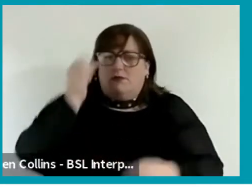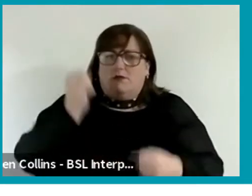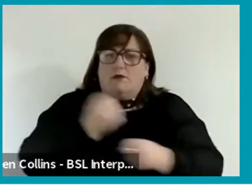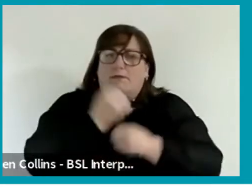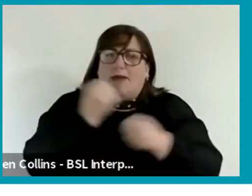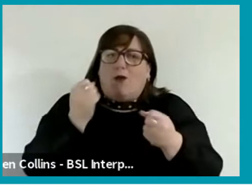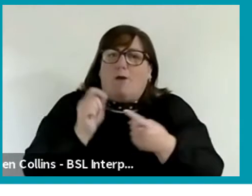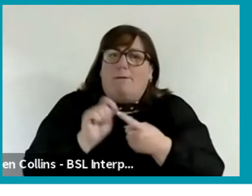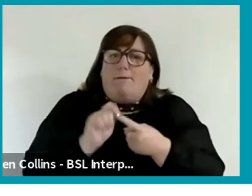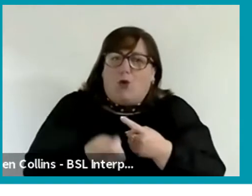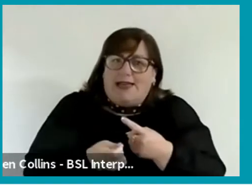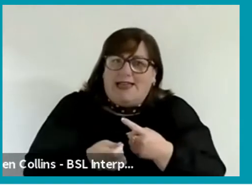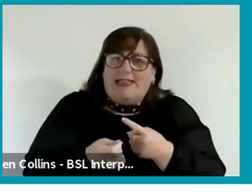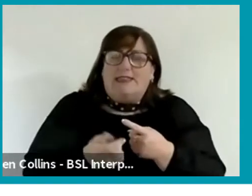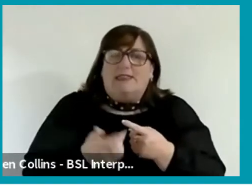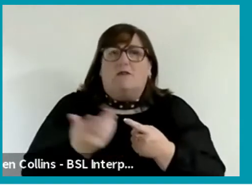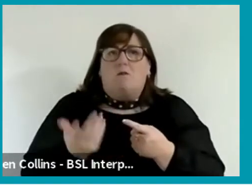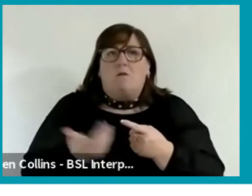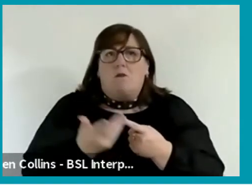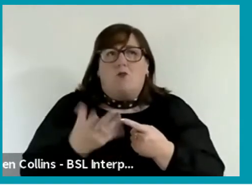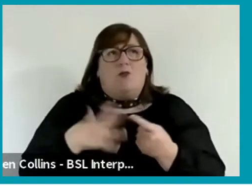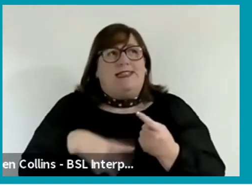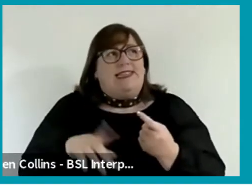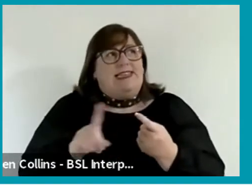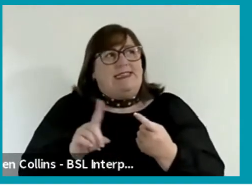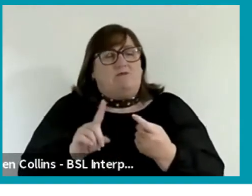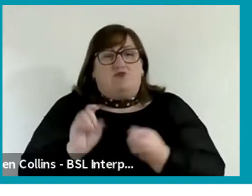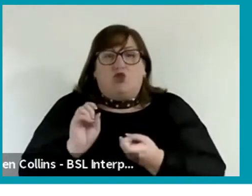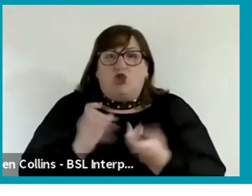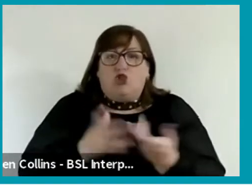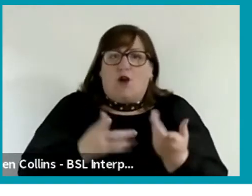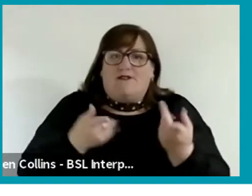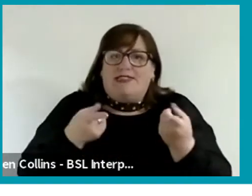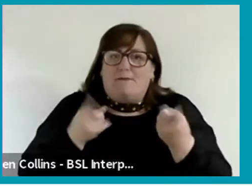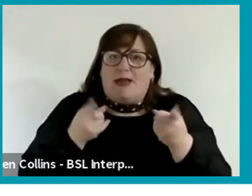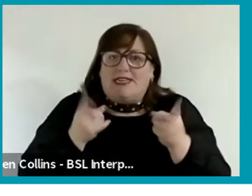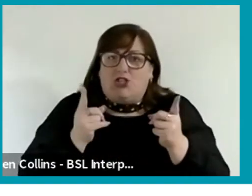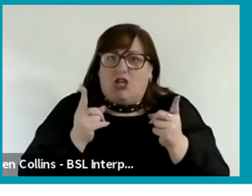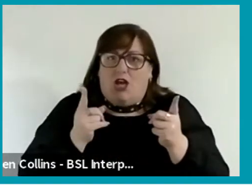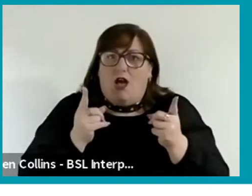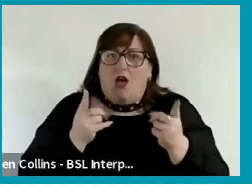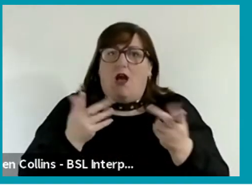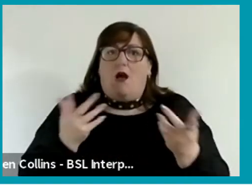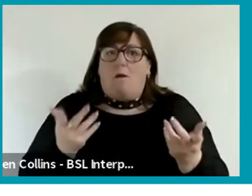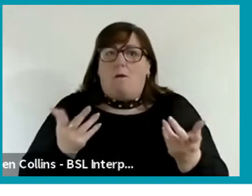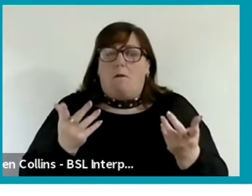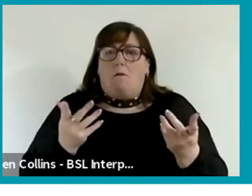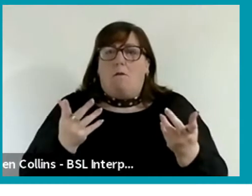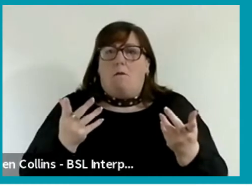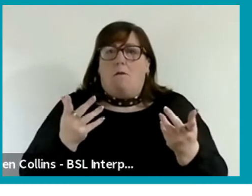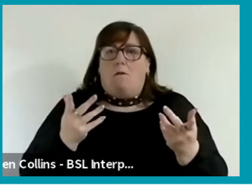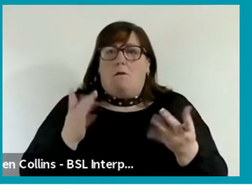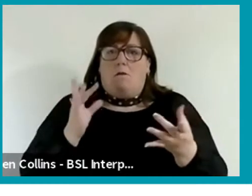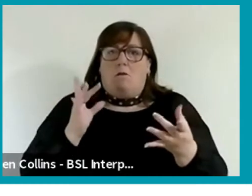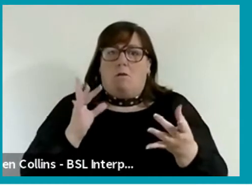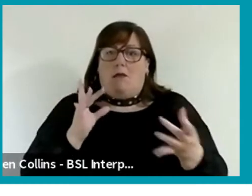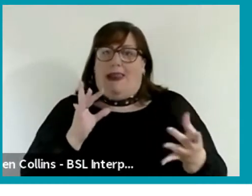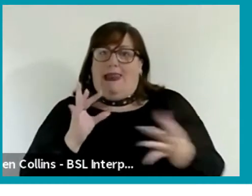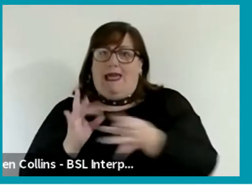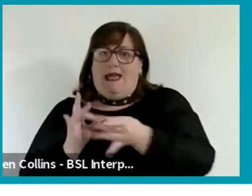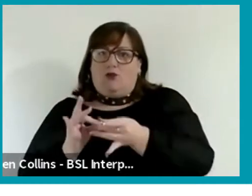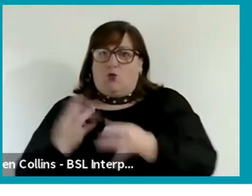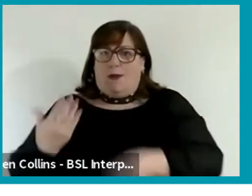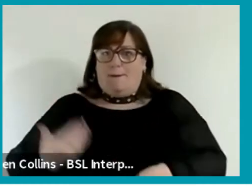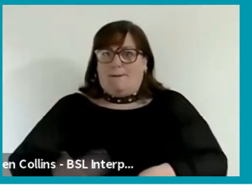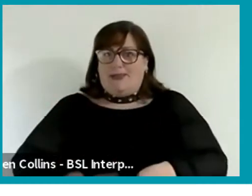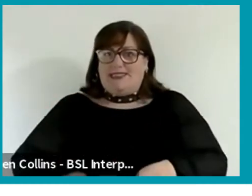client services manager role, which is more around sales, business development very soon. And another 1 or